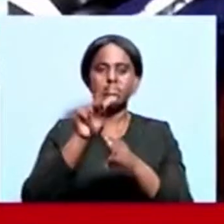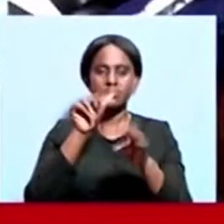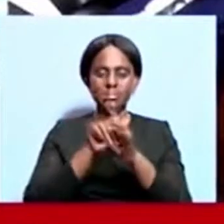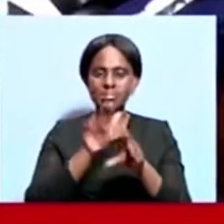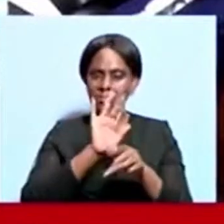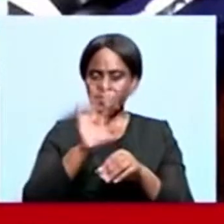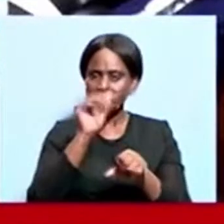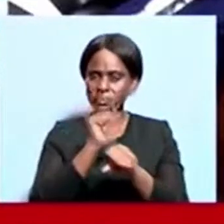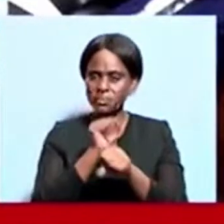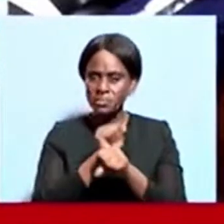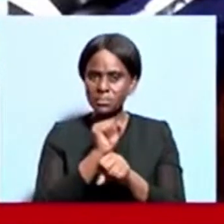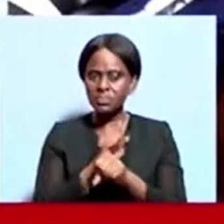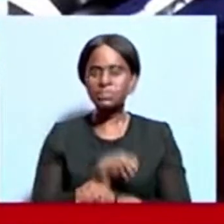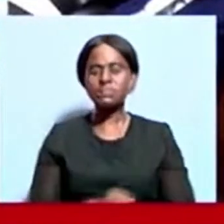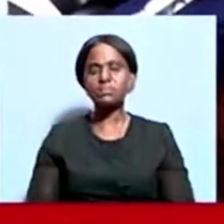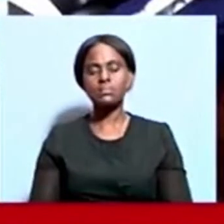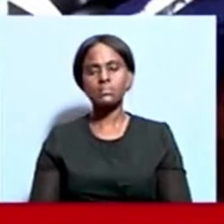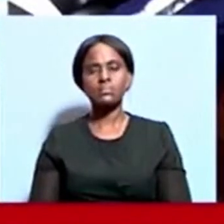field.